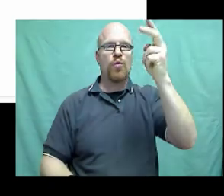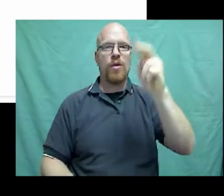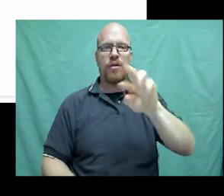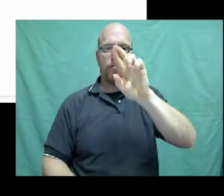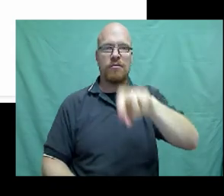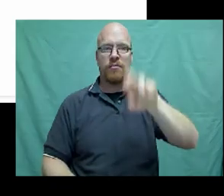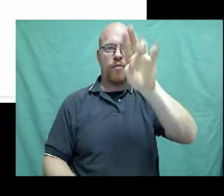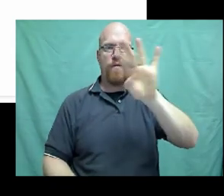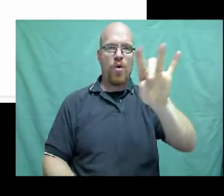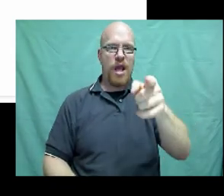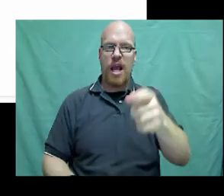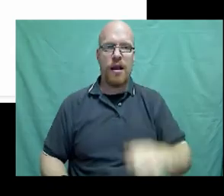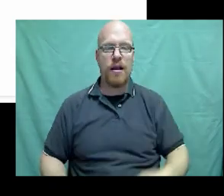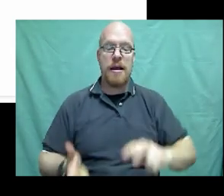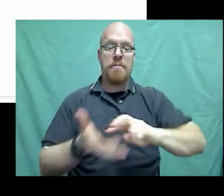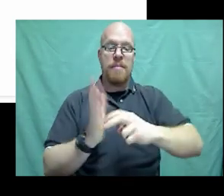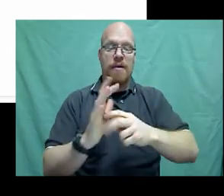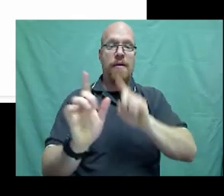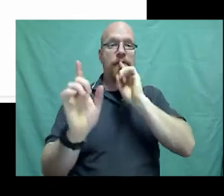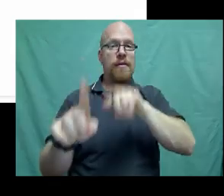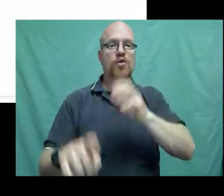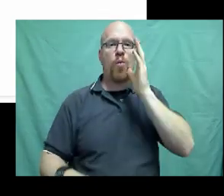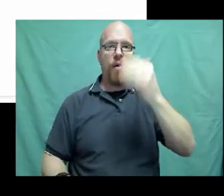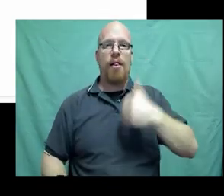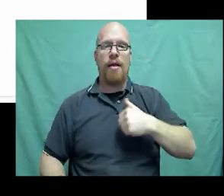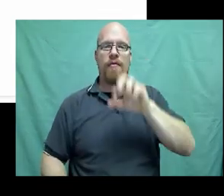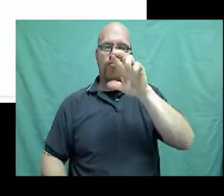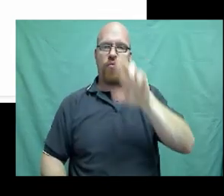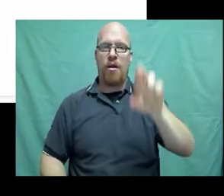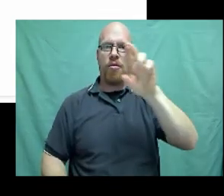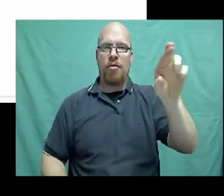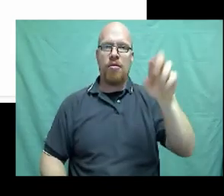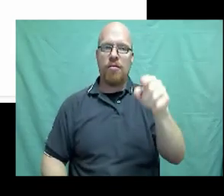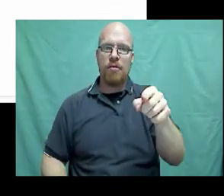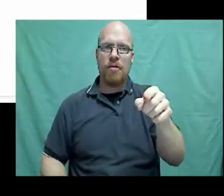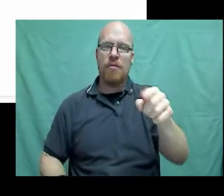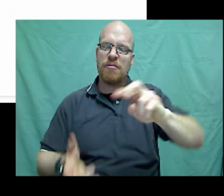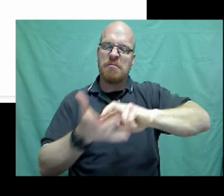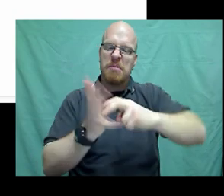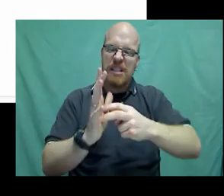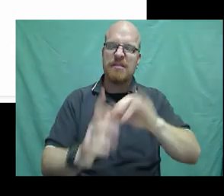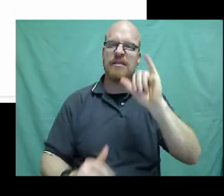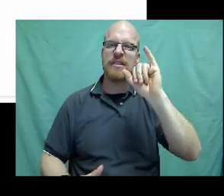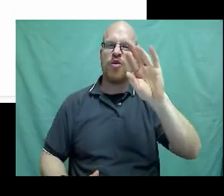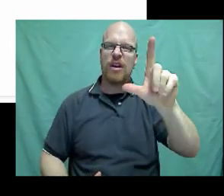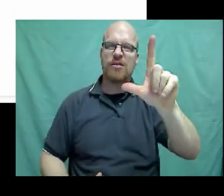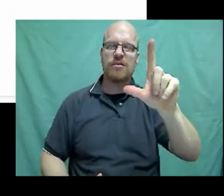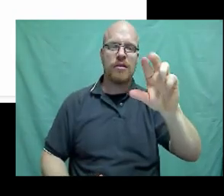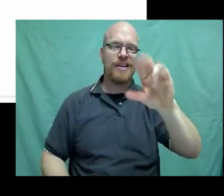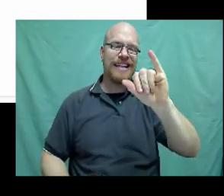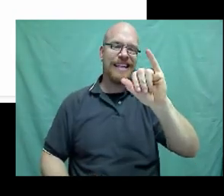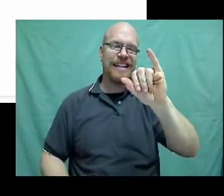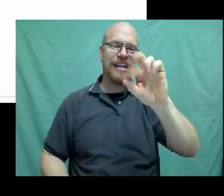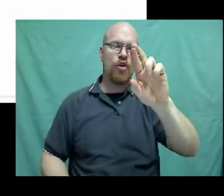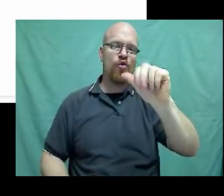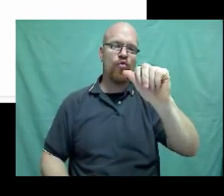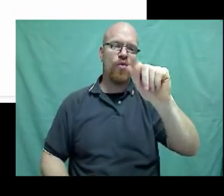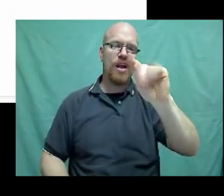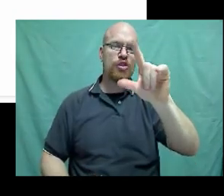not a perfect square. 48 does not have it has a perfect square in there maybe. So but we're going to have a radical in